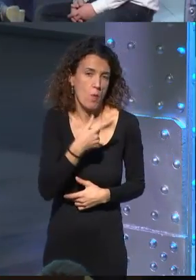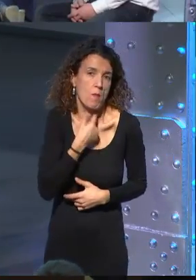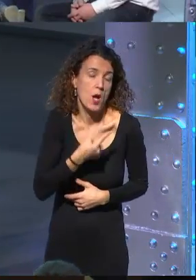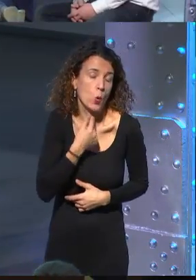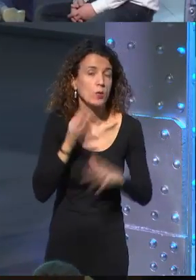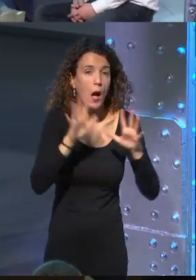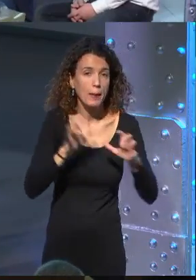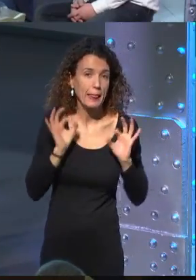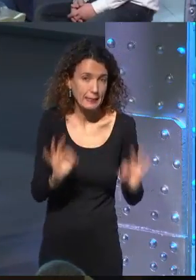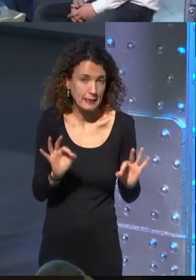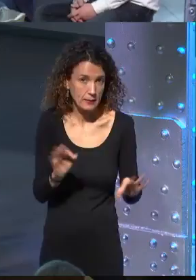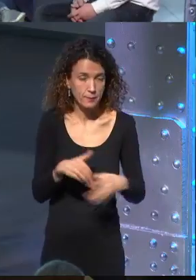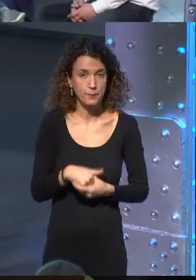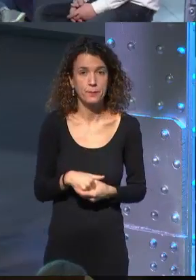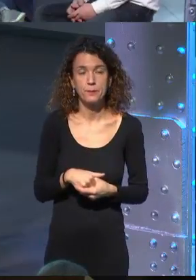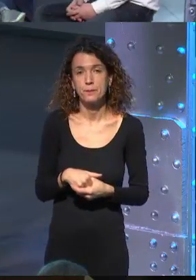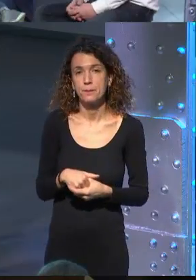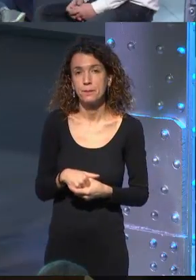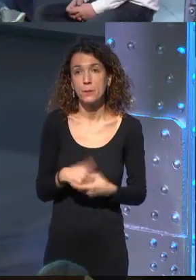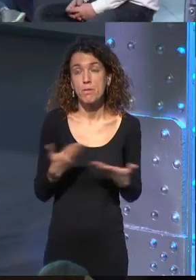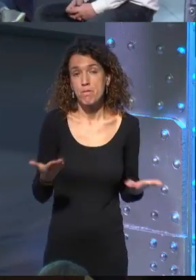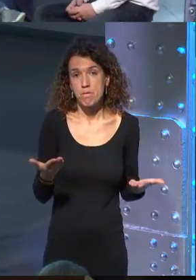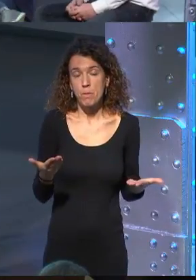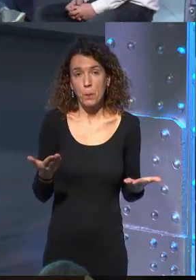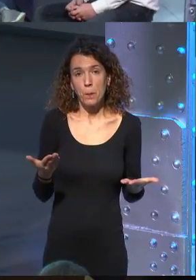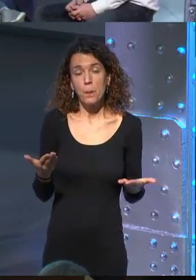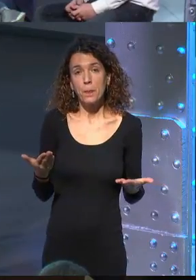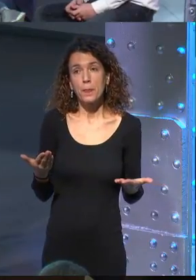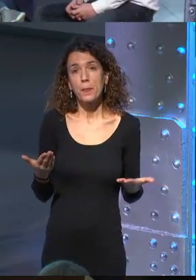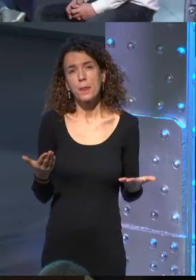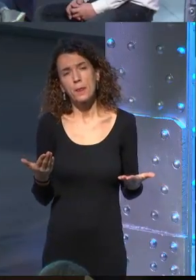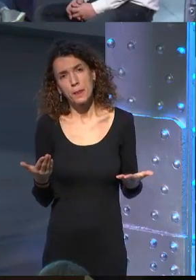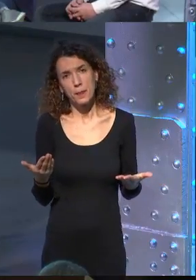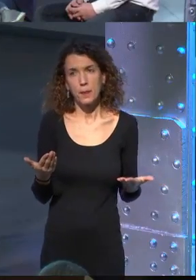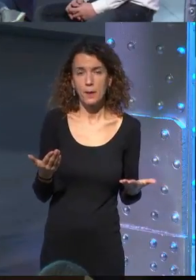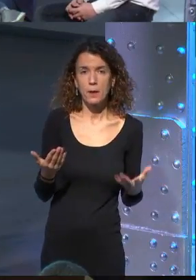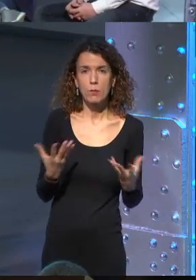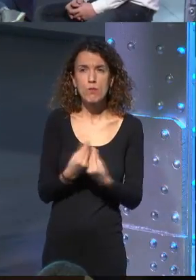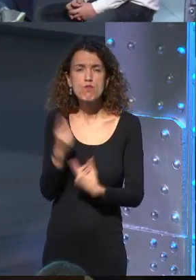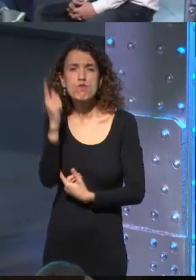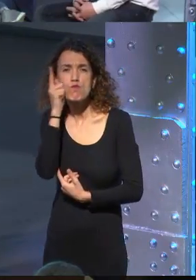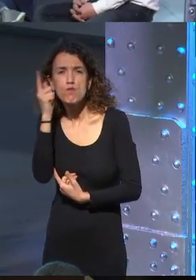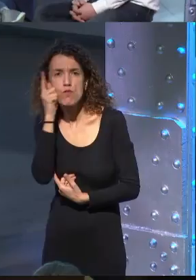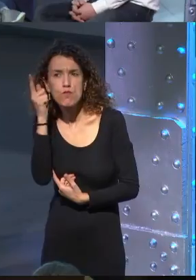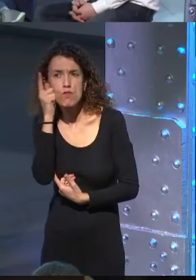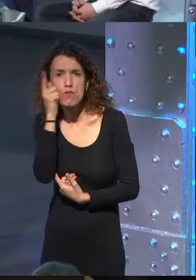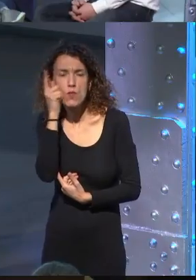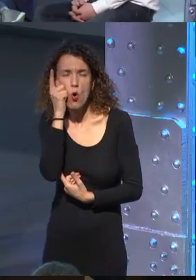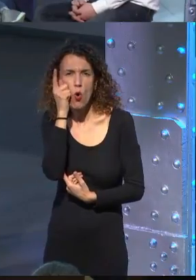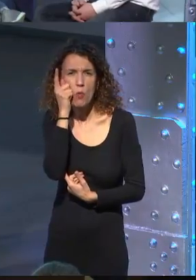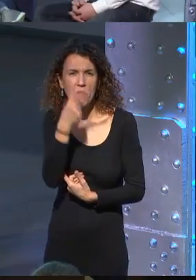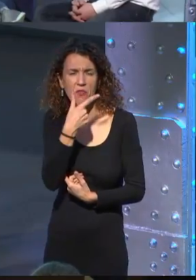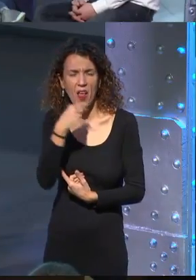So I might be funny or weird, and I love learning. So when I don't